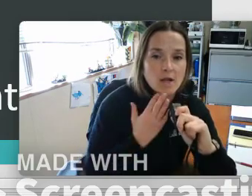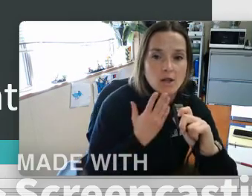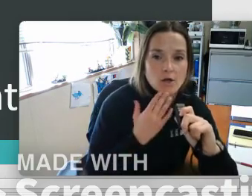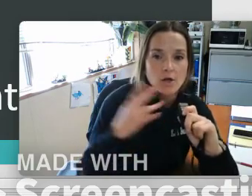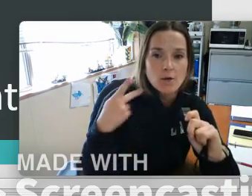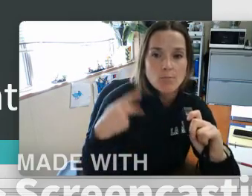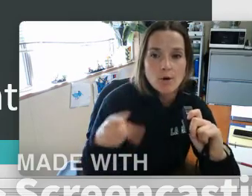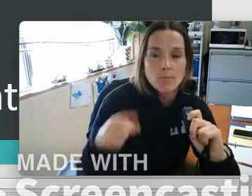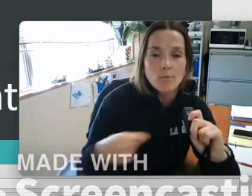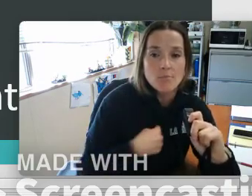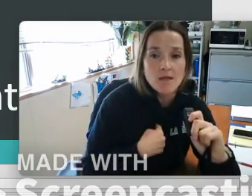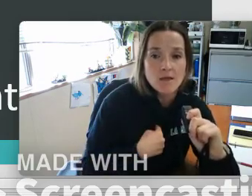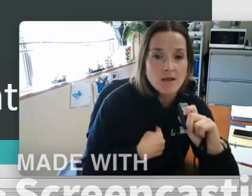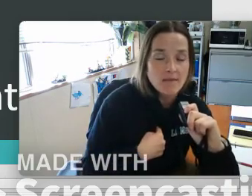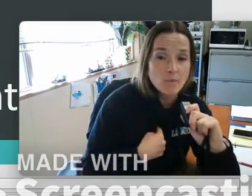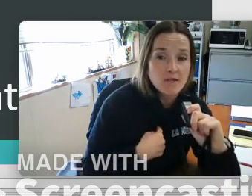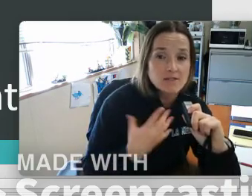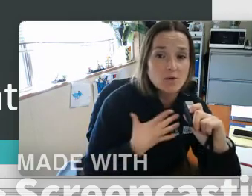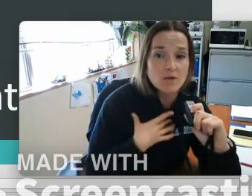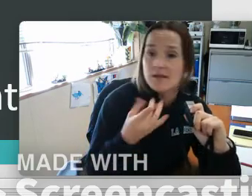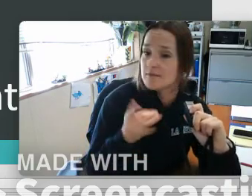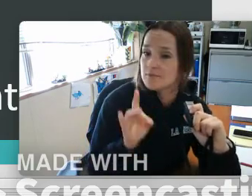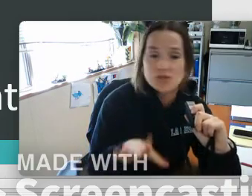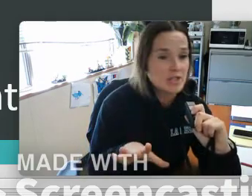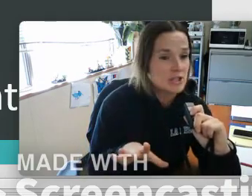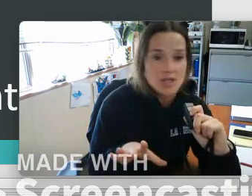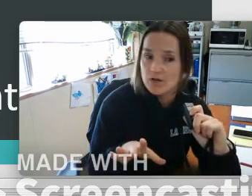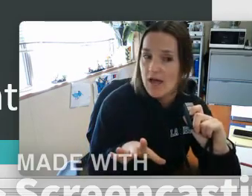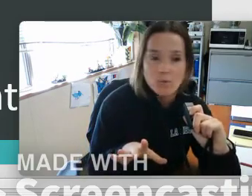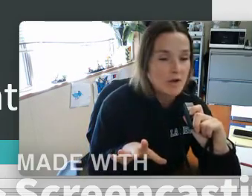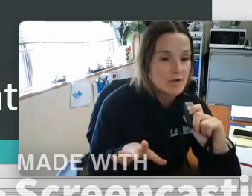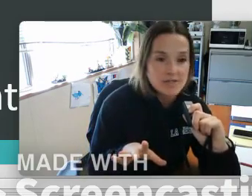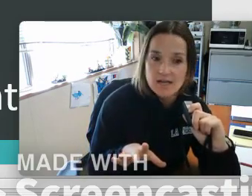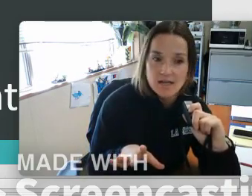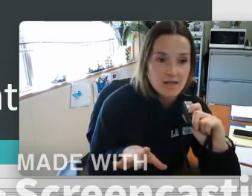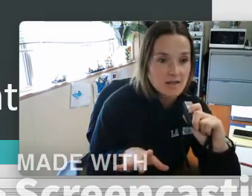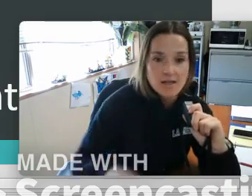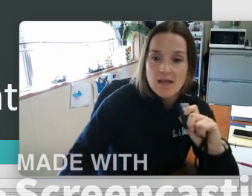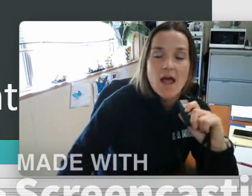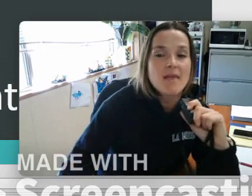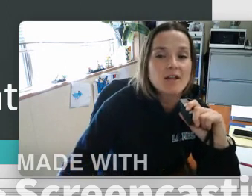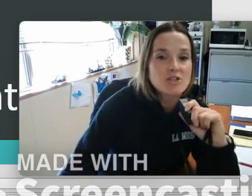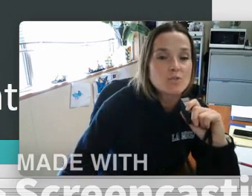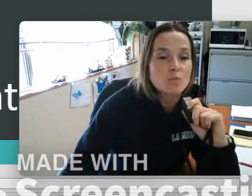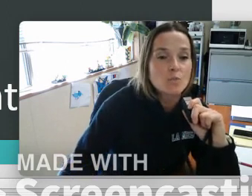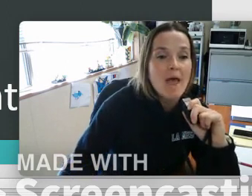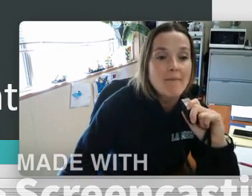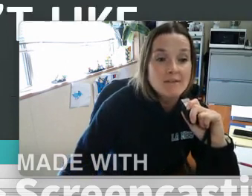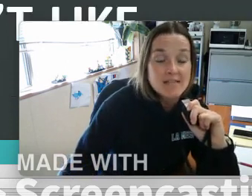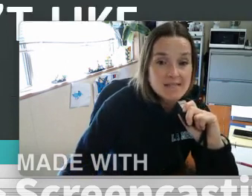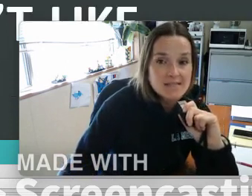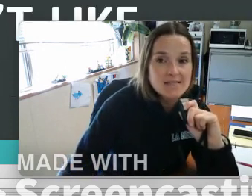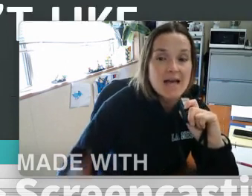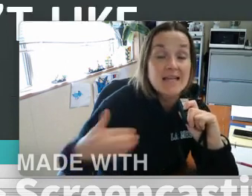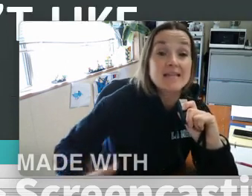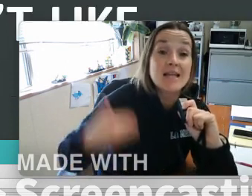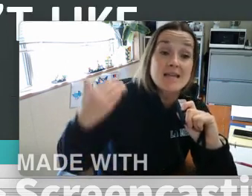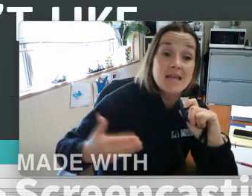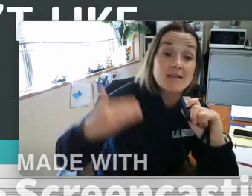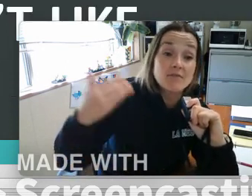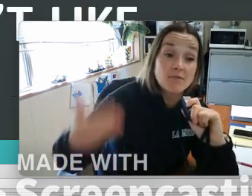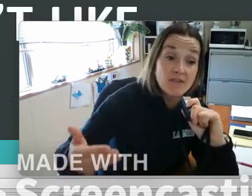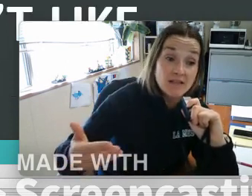write color purple me, and then when you get to don't like, you're just going to shake your head while you're signing it. And that just emphasizes that it is